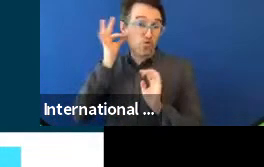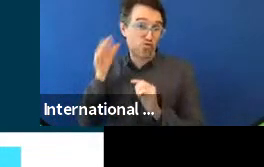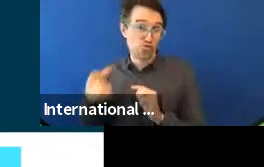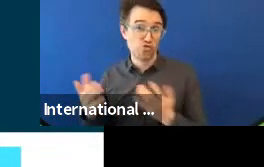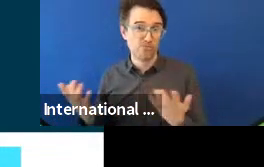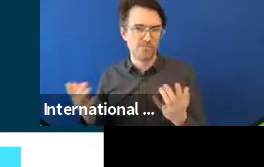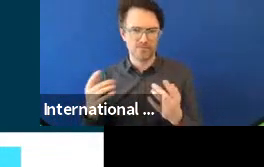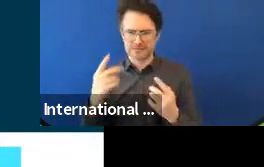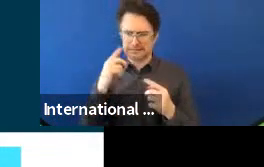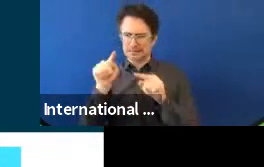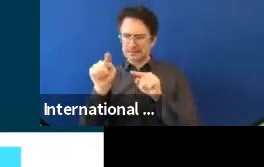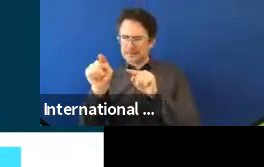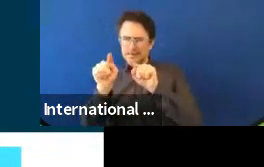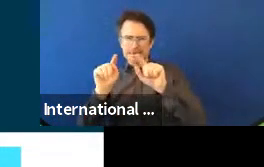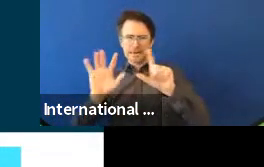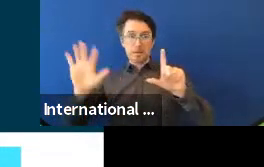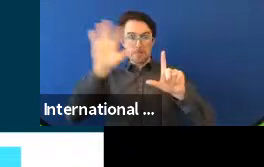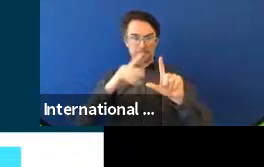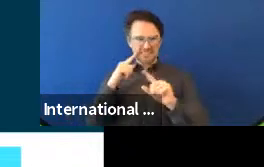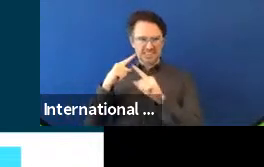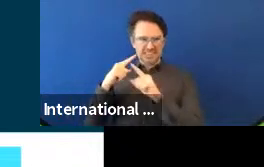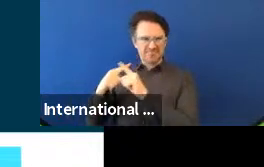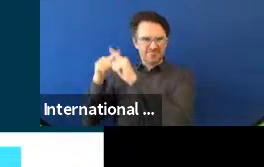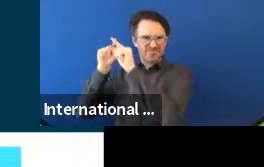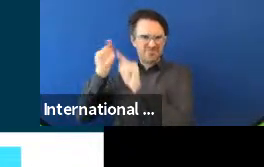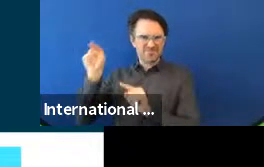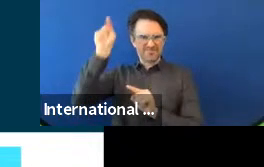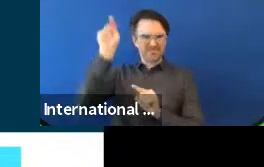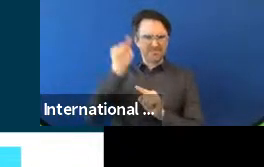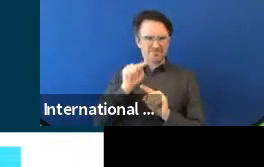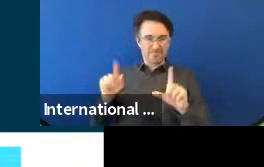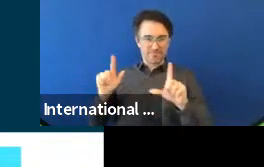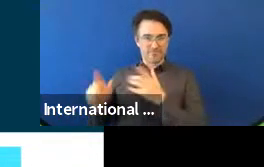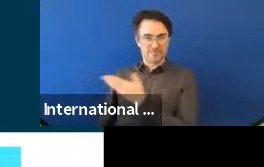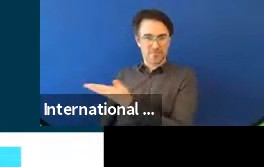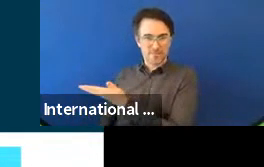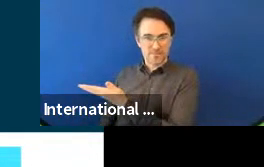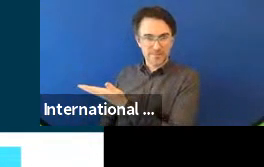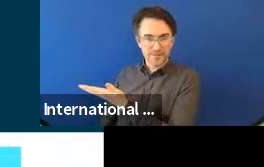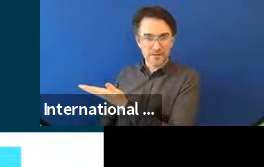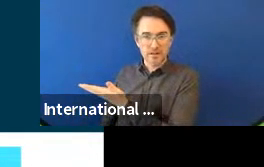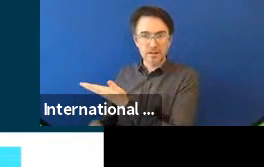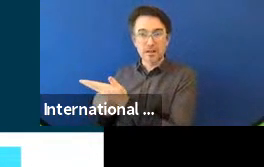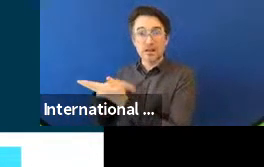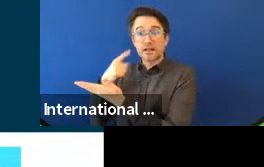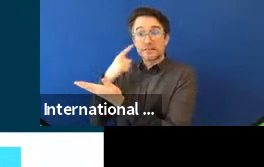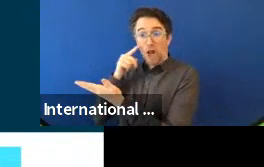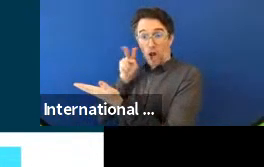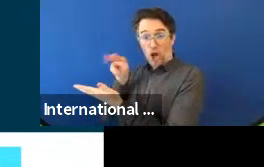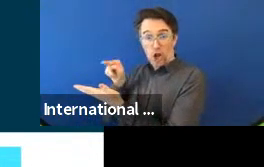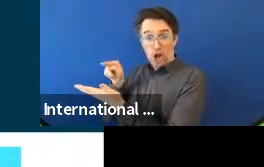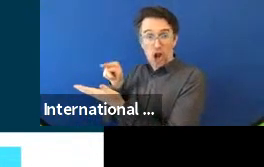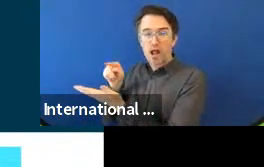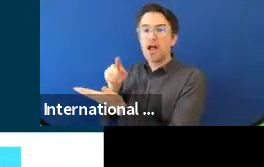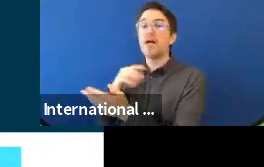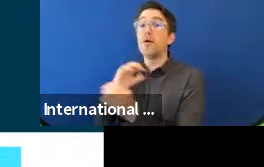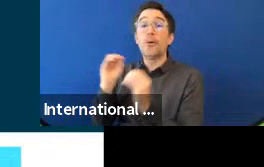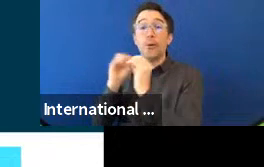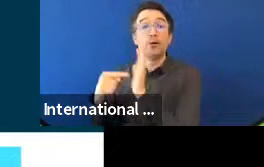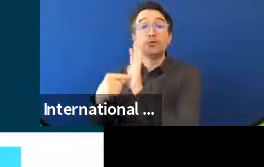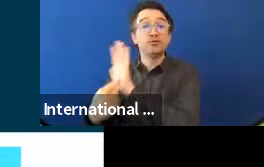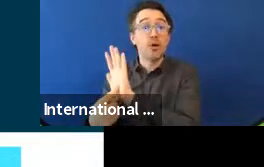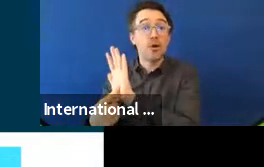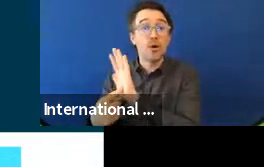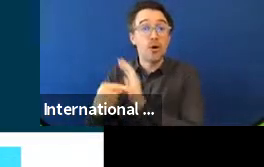I've shown also on the map, we simply have no sign of sex selection. That is the case, for instance,